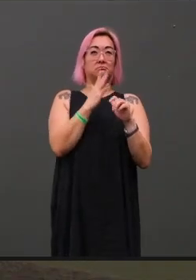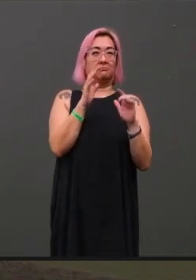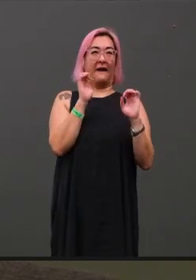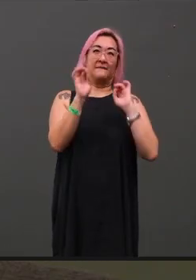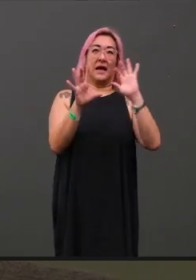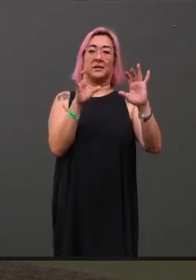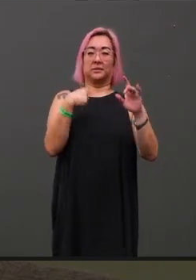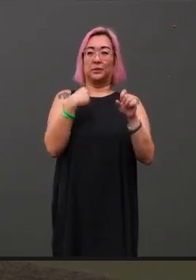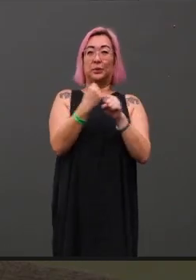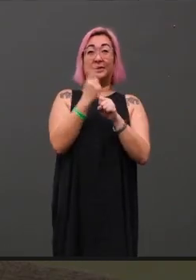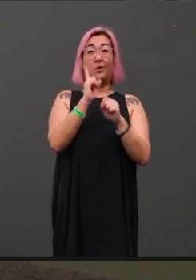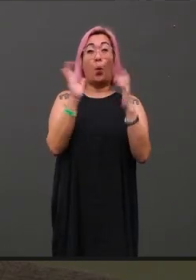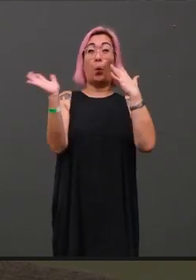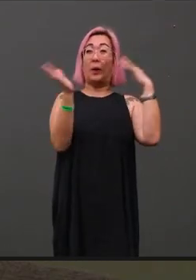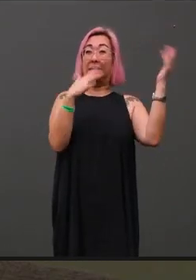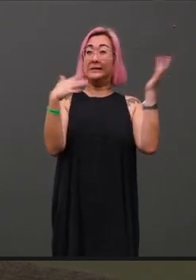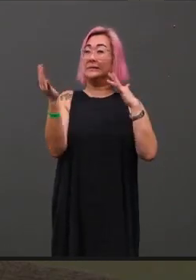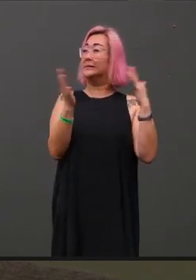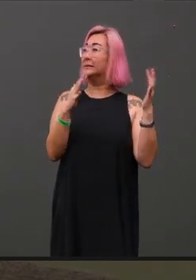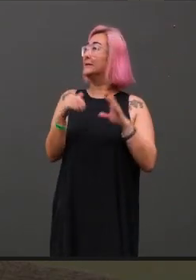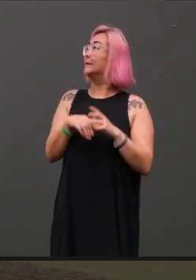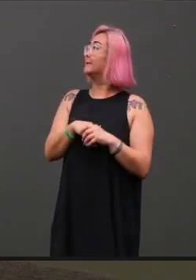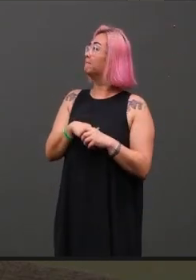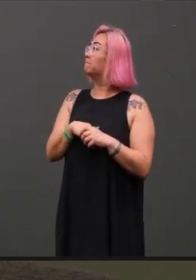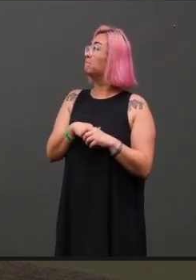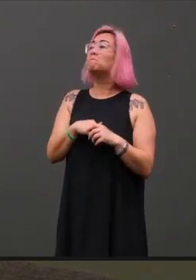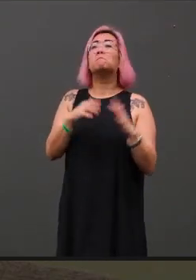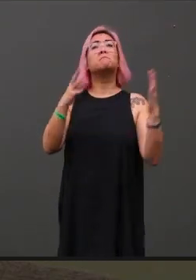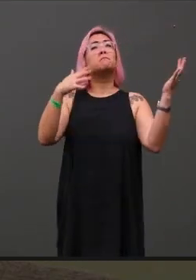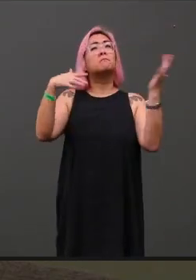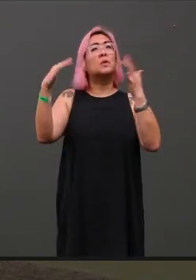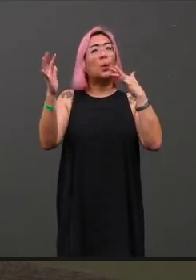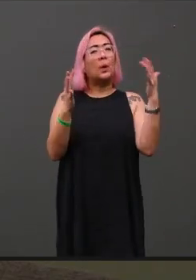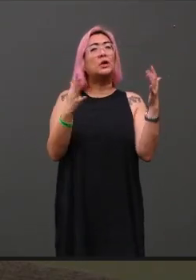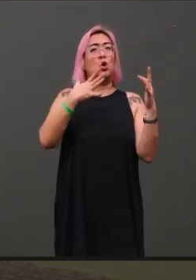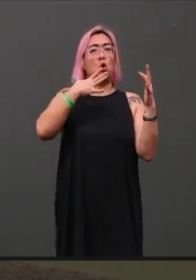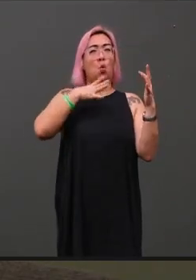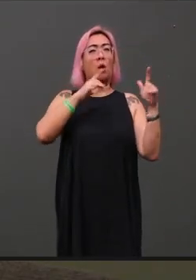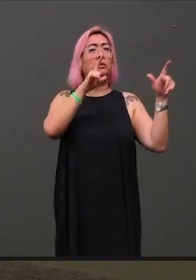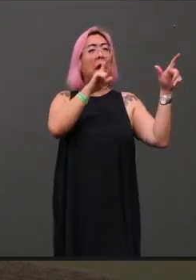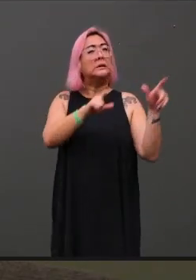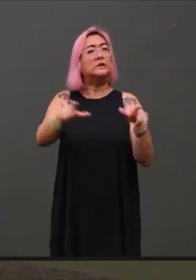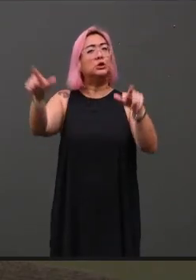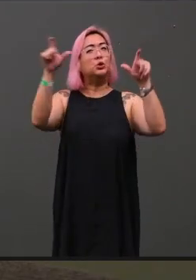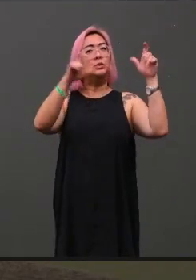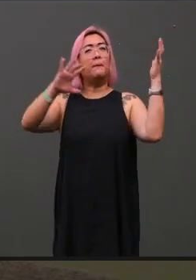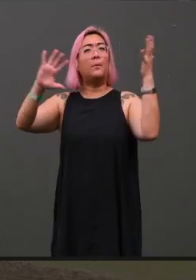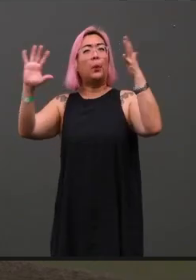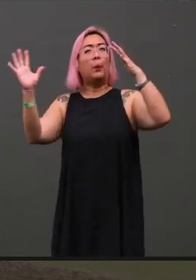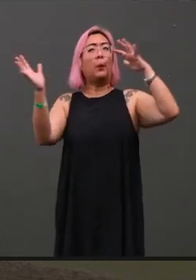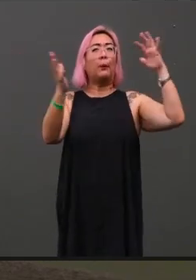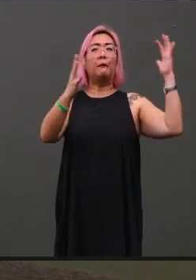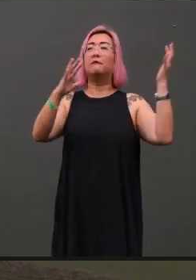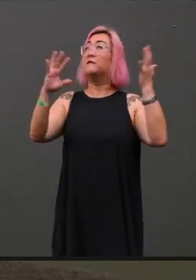we can create some nice continuous movement across the whole scene. And we can see how the trees sway in the background. We see the bushes move in the